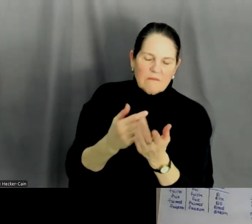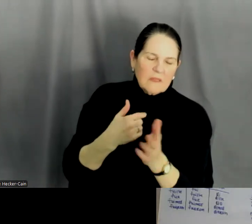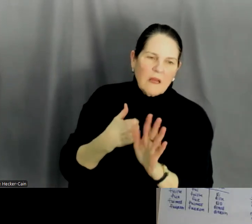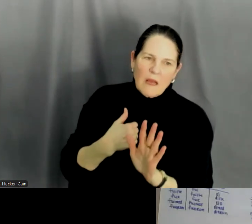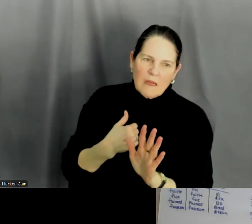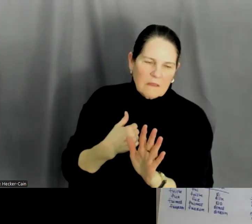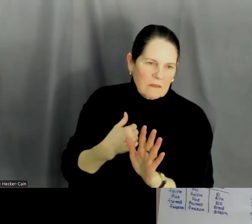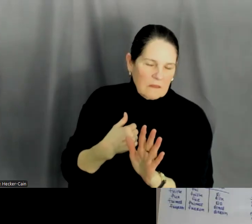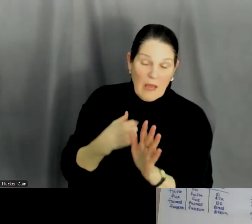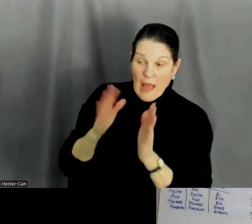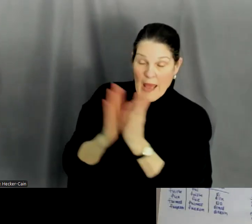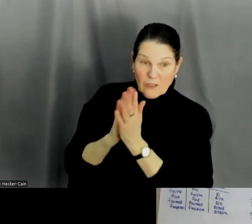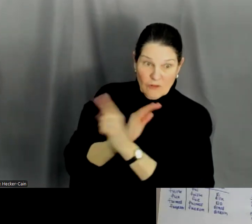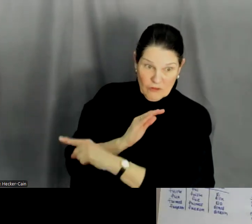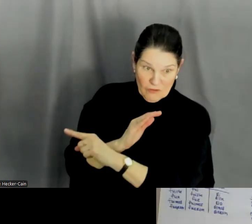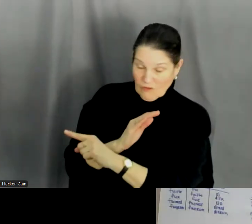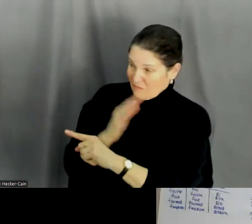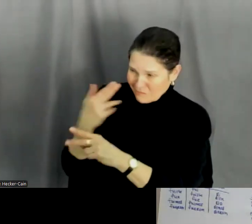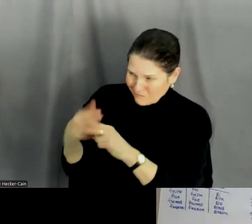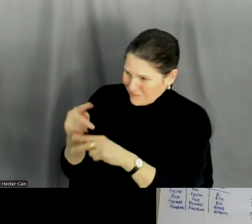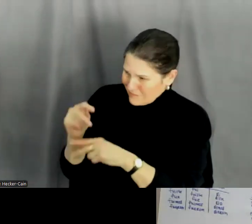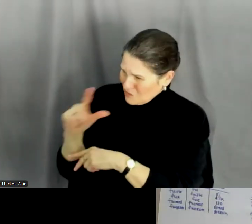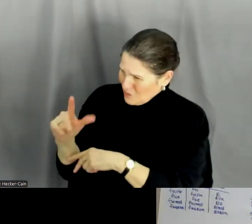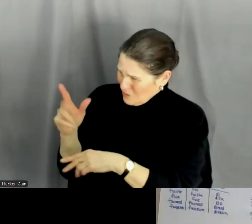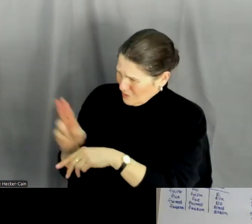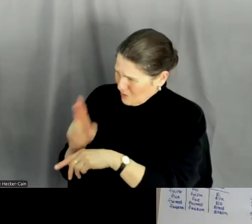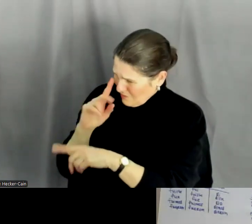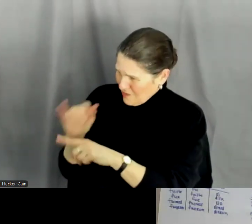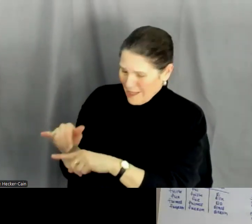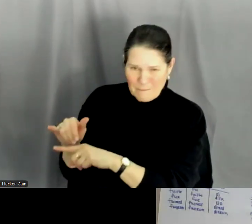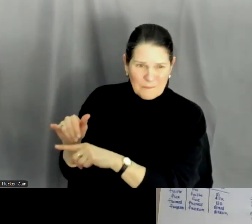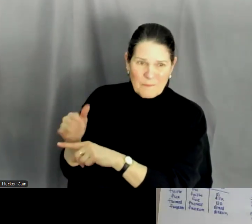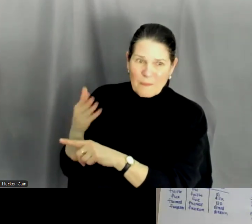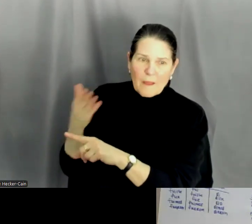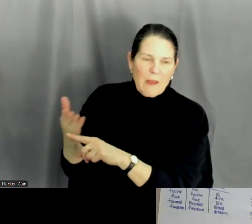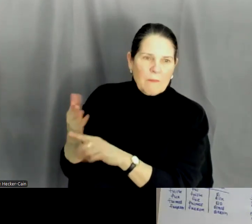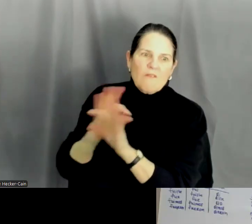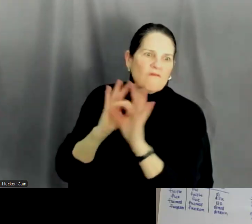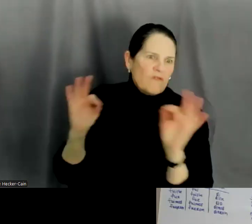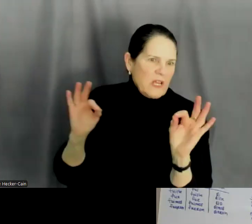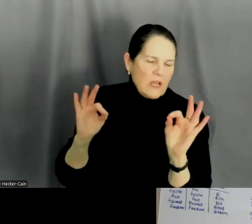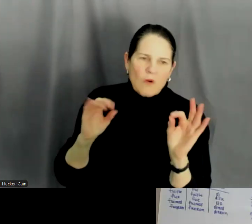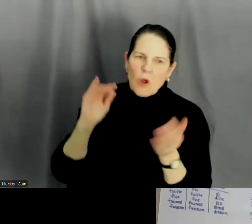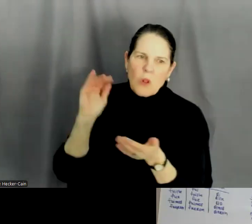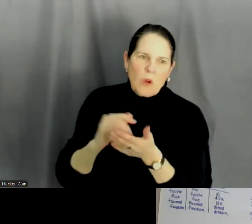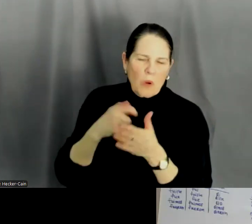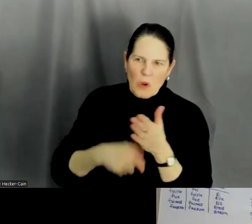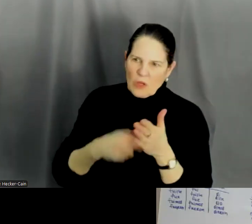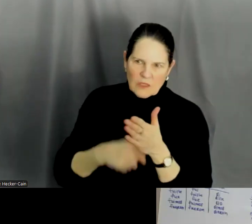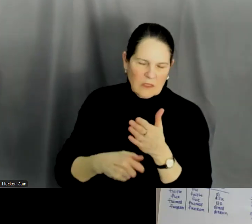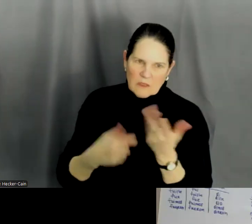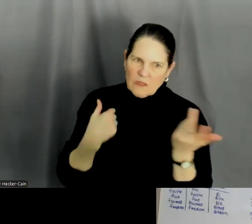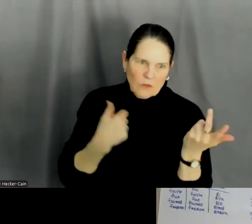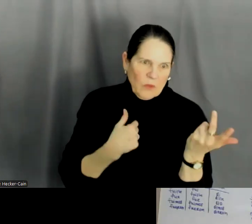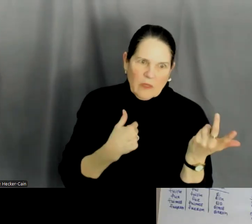I can check in with her to see what tool she's used for that. I think it's probably something that's free or very low cost, because that's all that we really